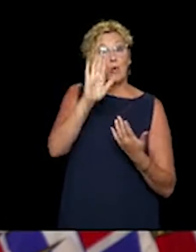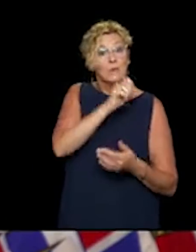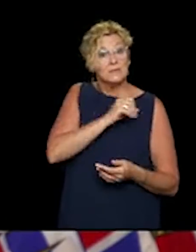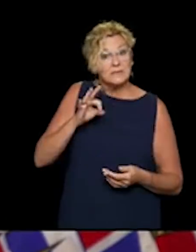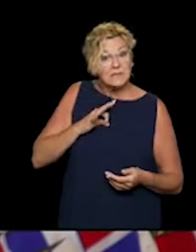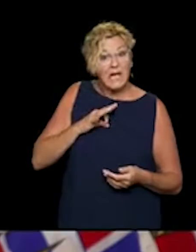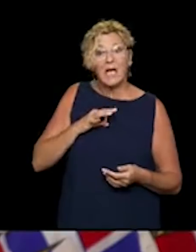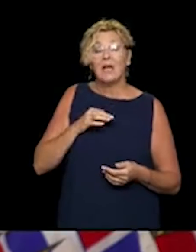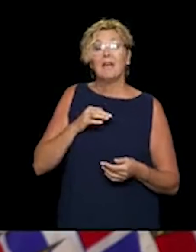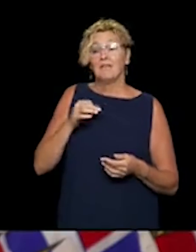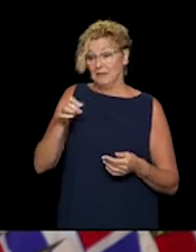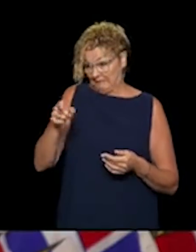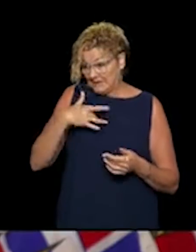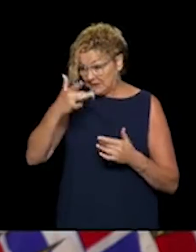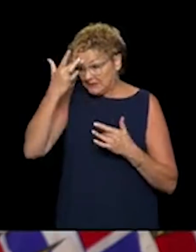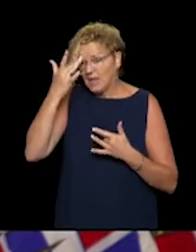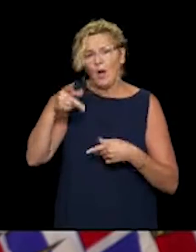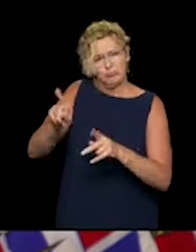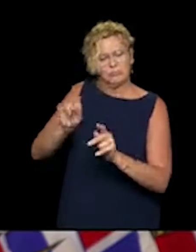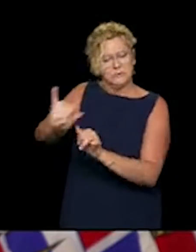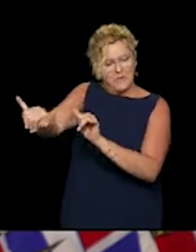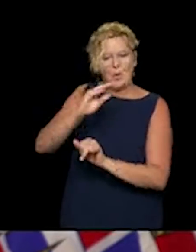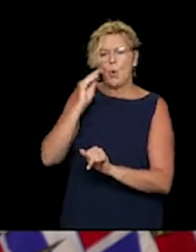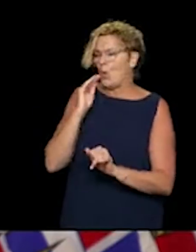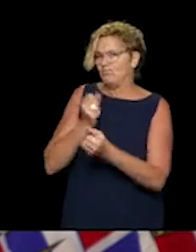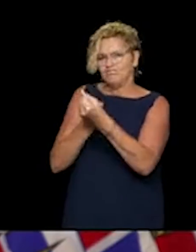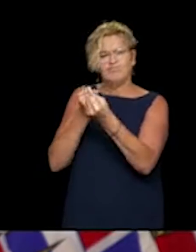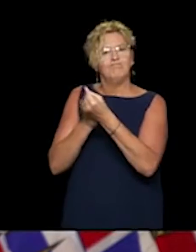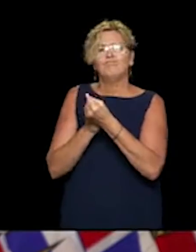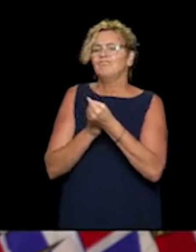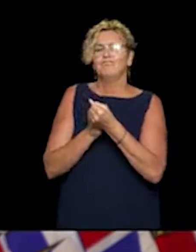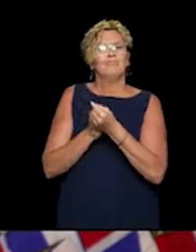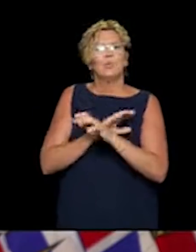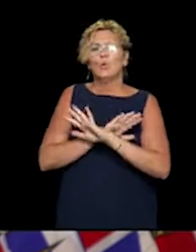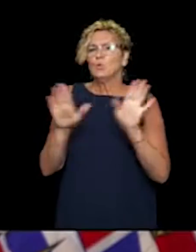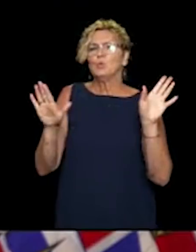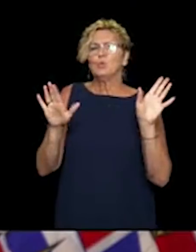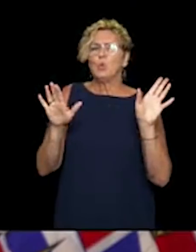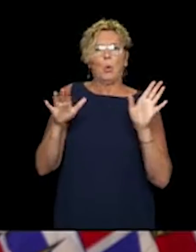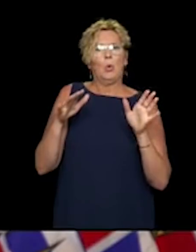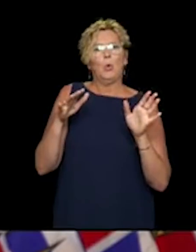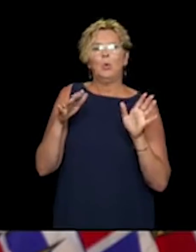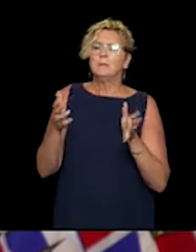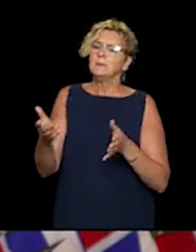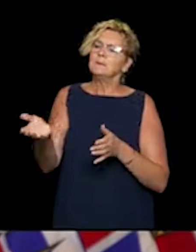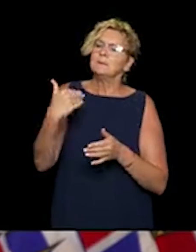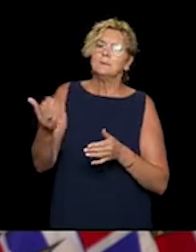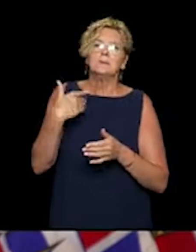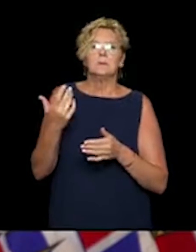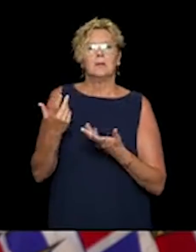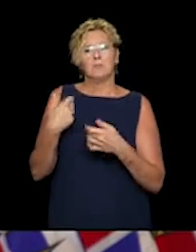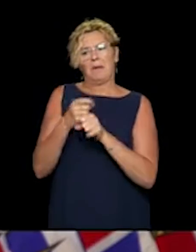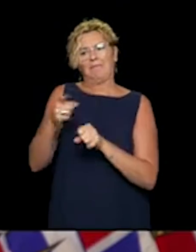No one knows for sure what the fall is going to bring. We may see a surge. We may see a surge in